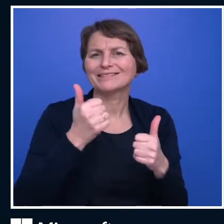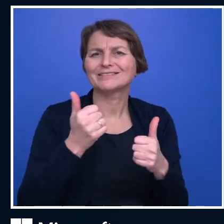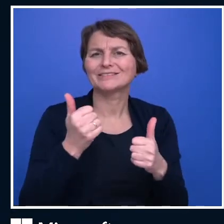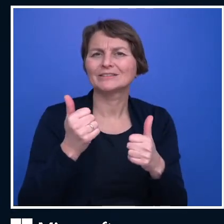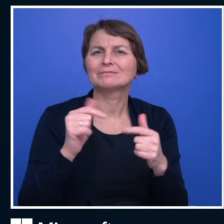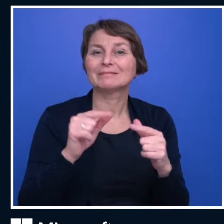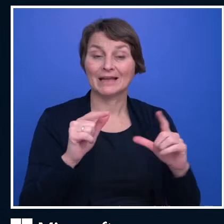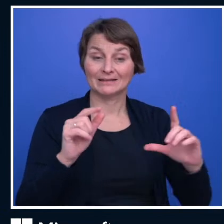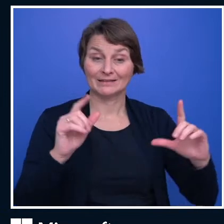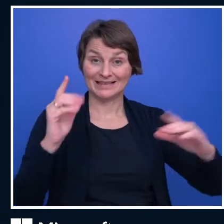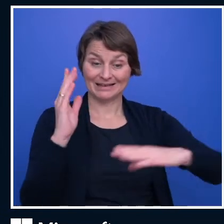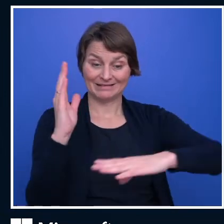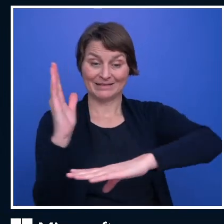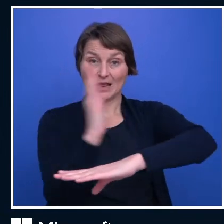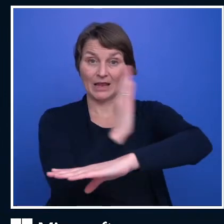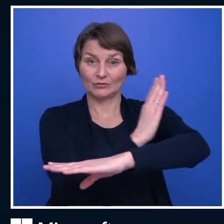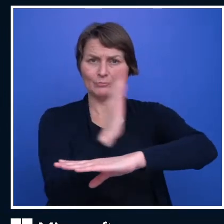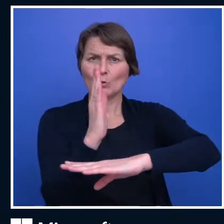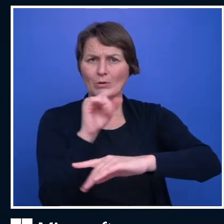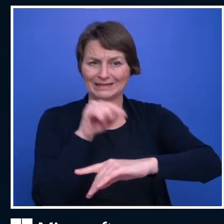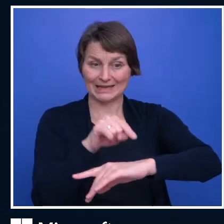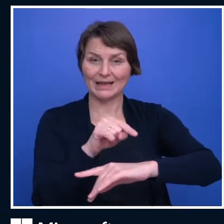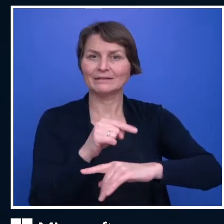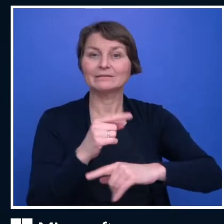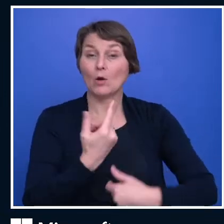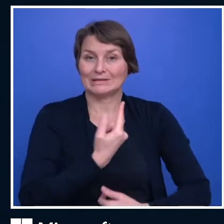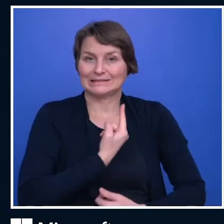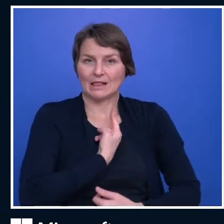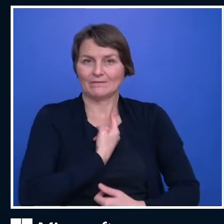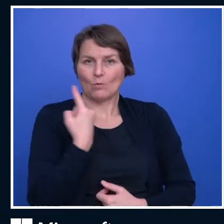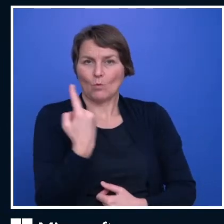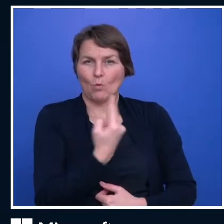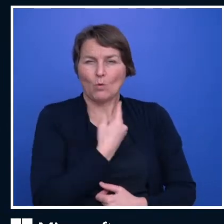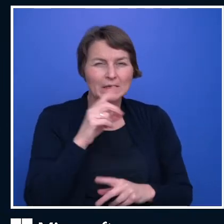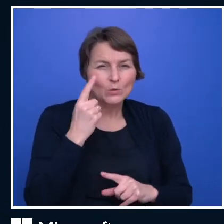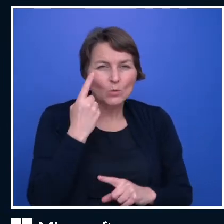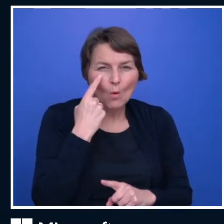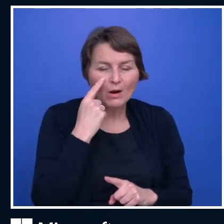easily. So that is also something I love